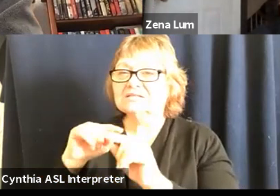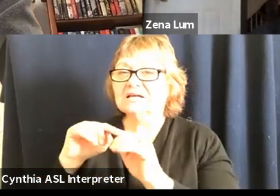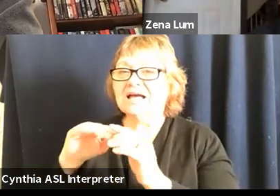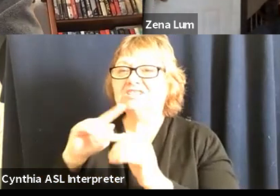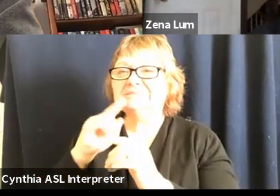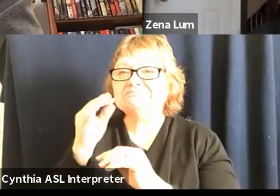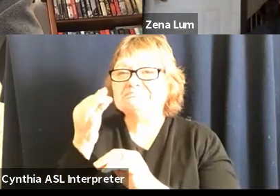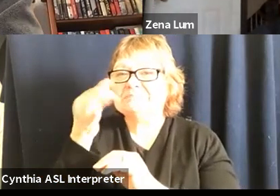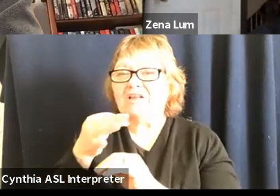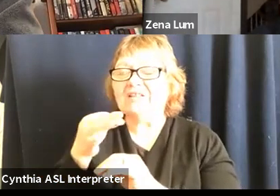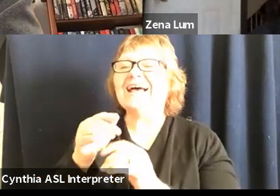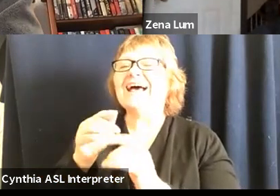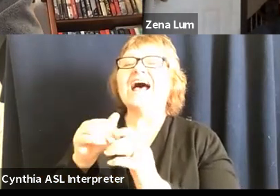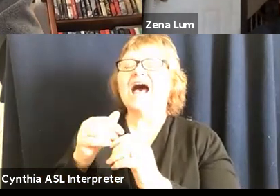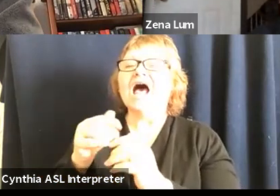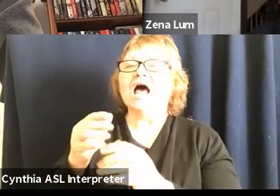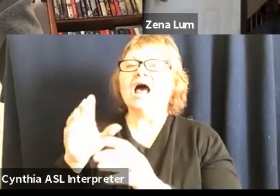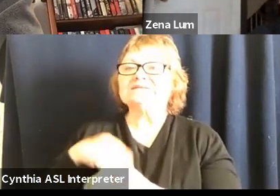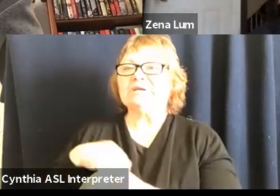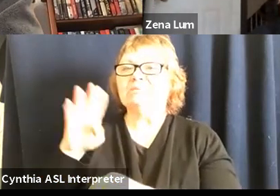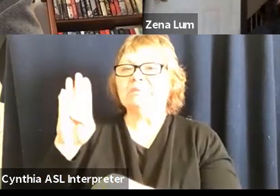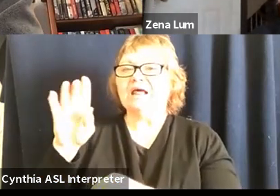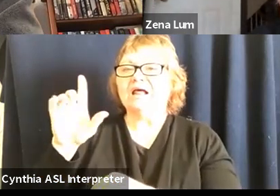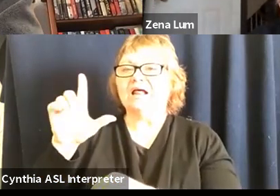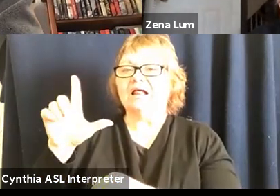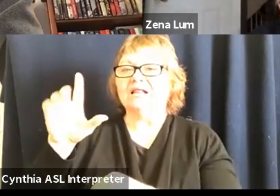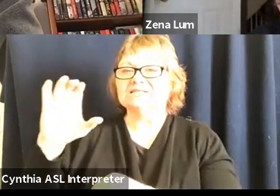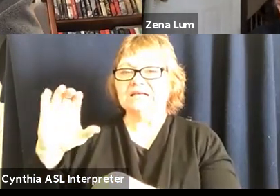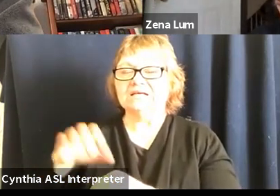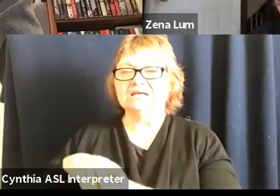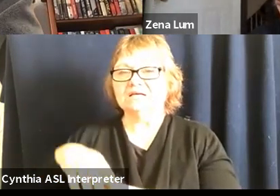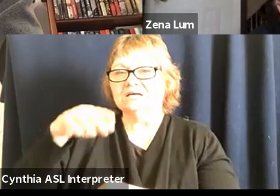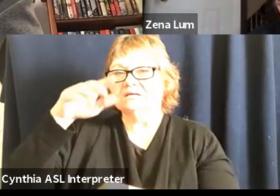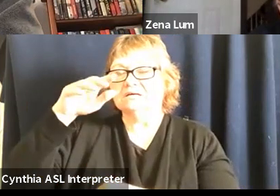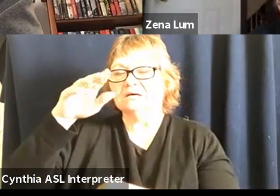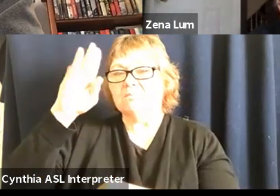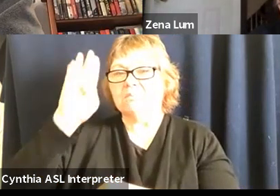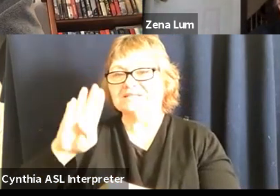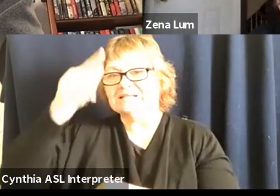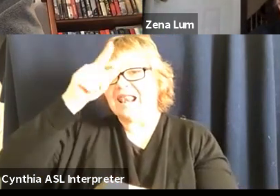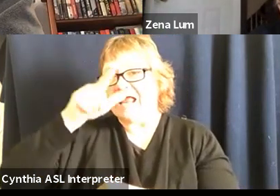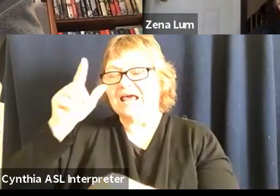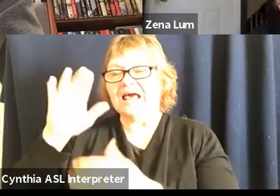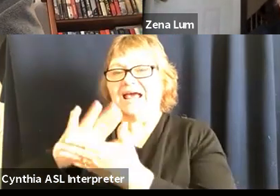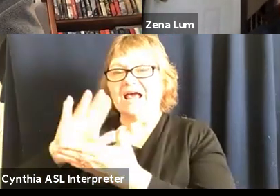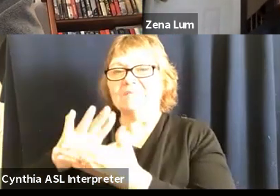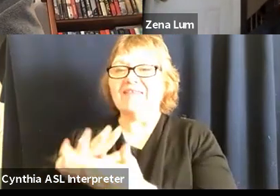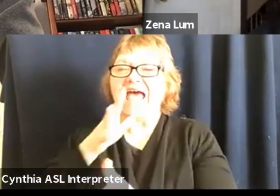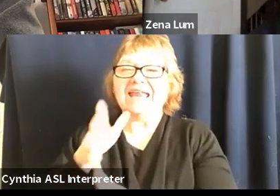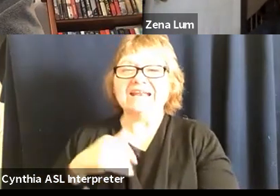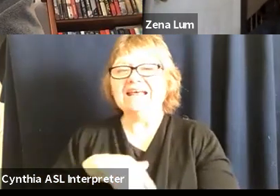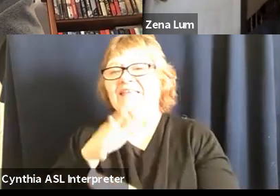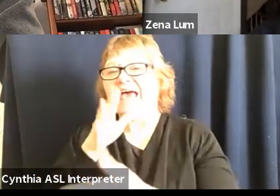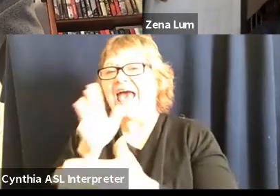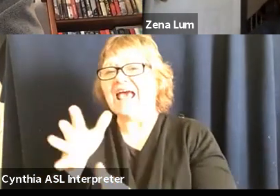in to Boston Latin Academy. And they are struggling so much there. They hate it. They hate Latin. They hate the